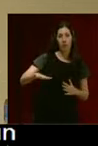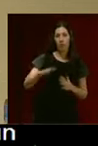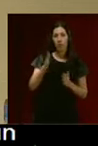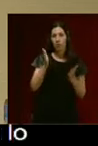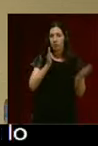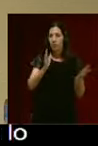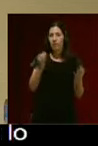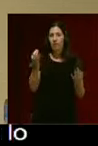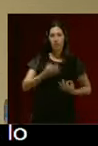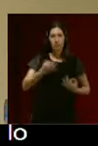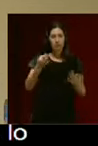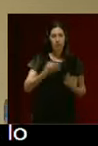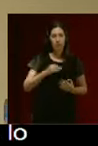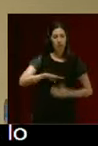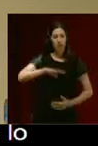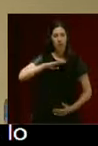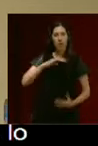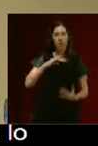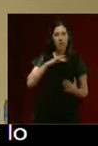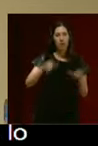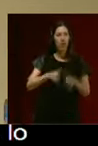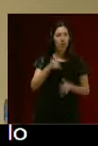which entails numerous tasks.